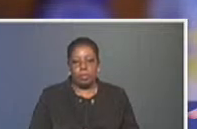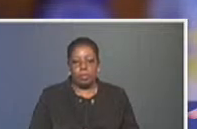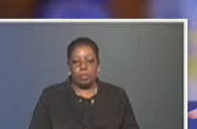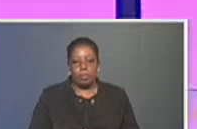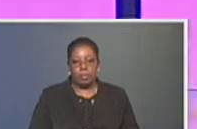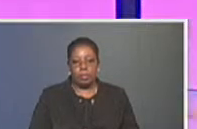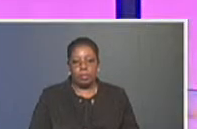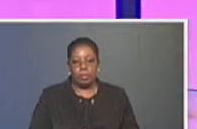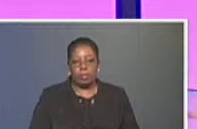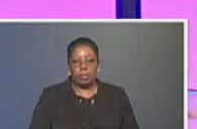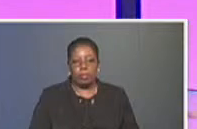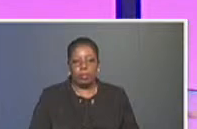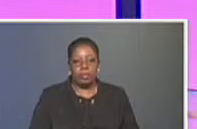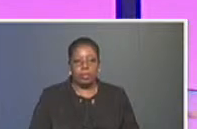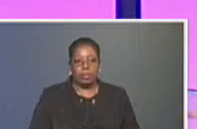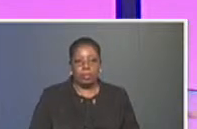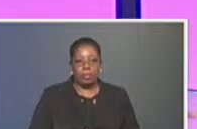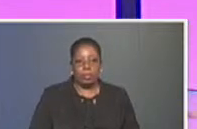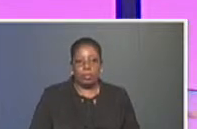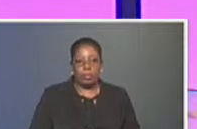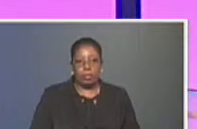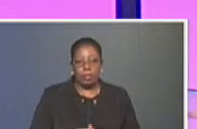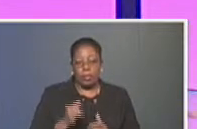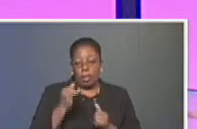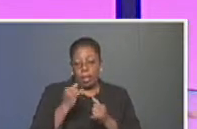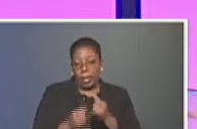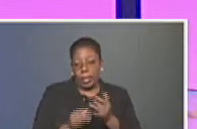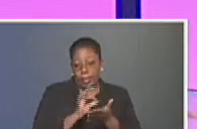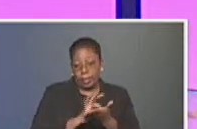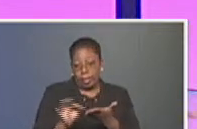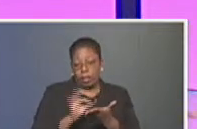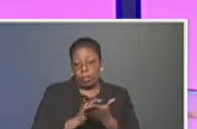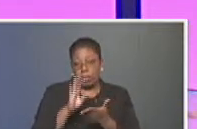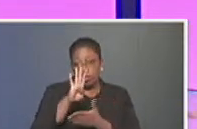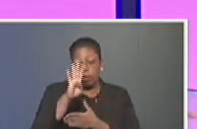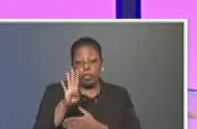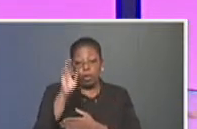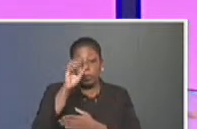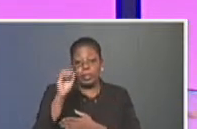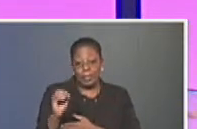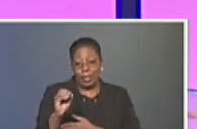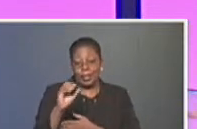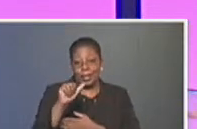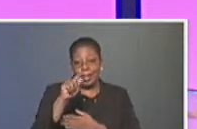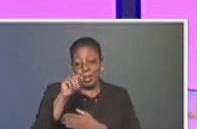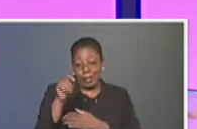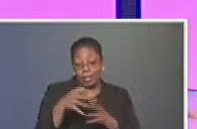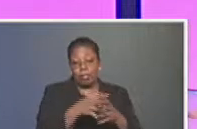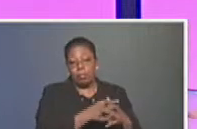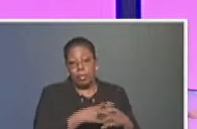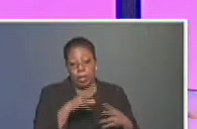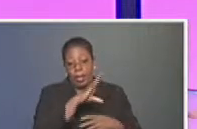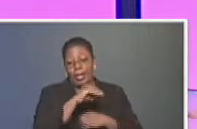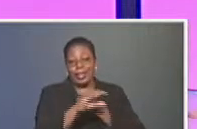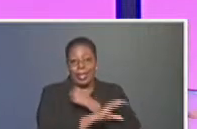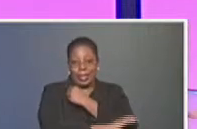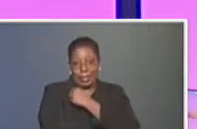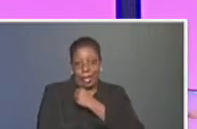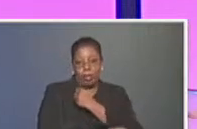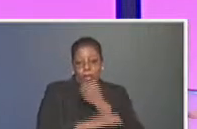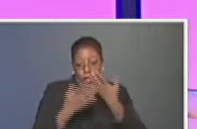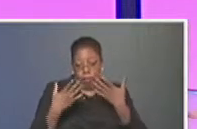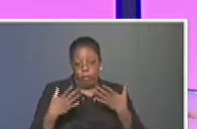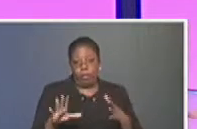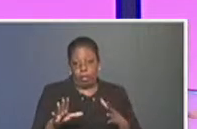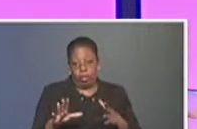measures. At last count, nearly 44% of people in Latin America and the Caribbean had completed